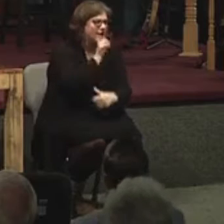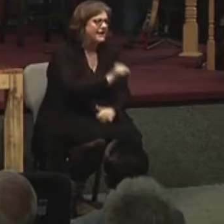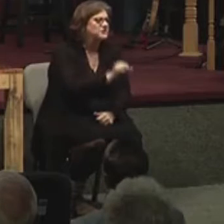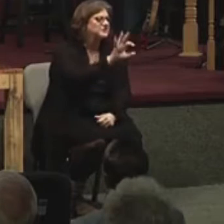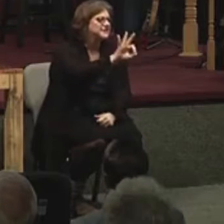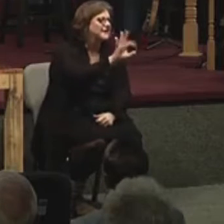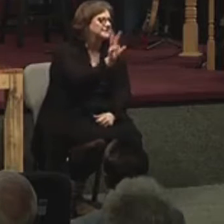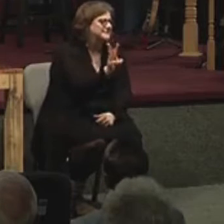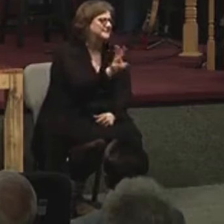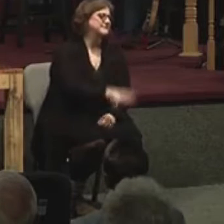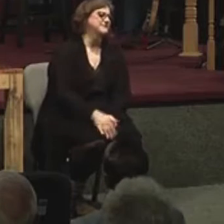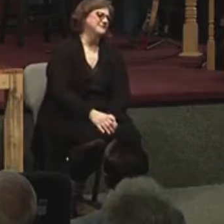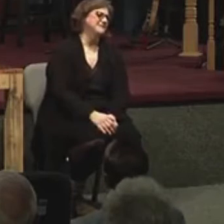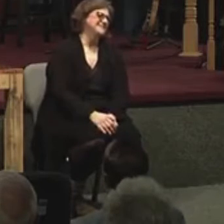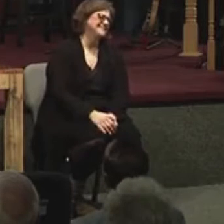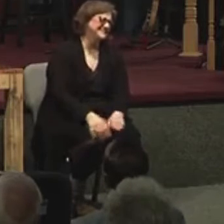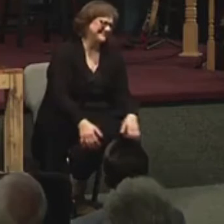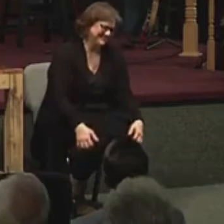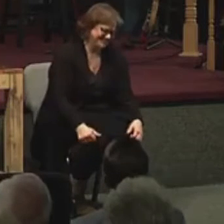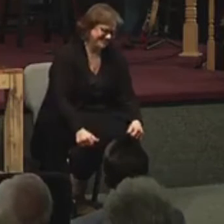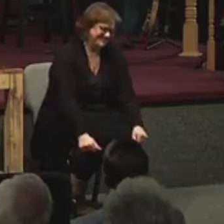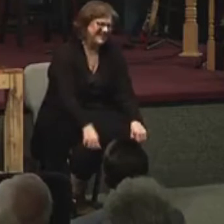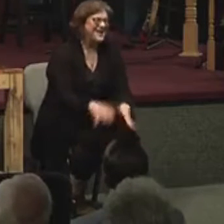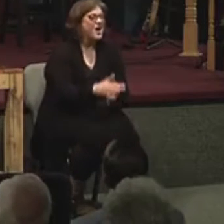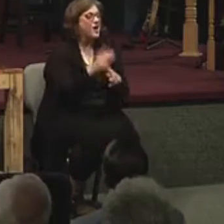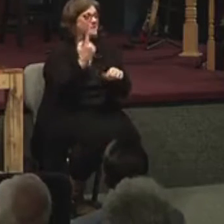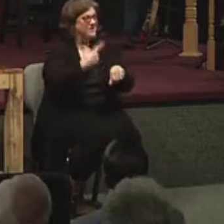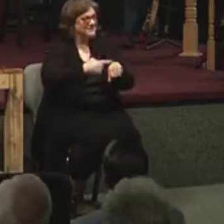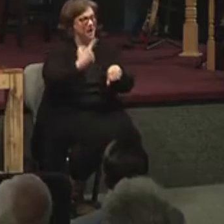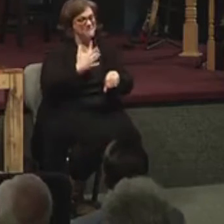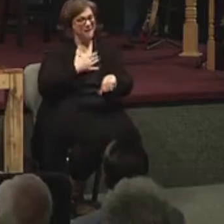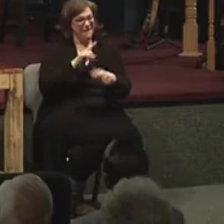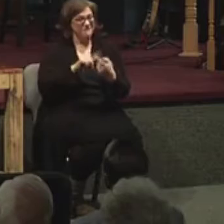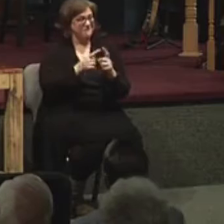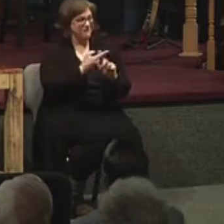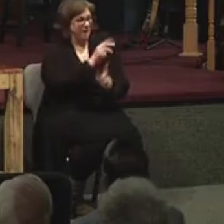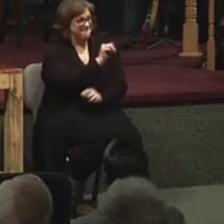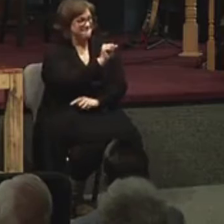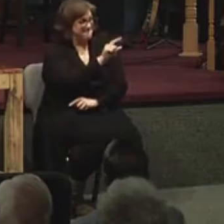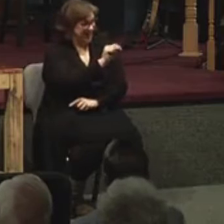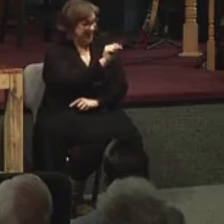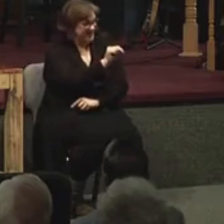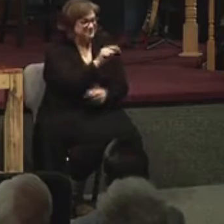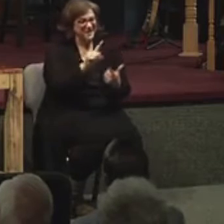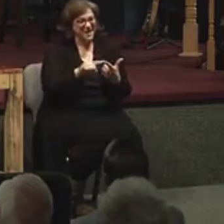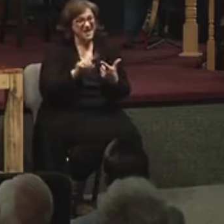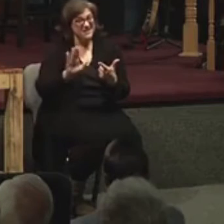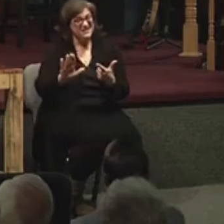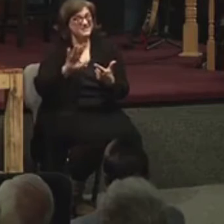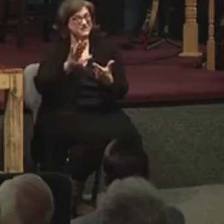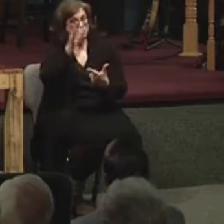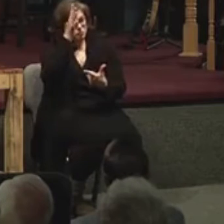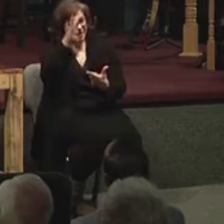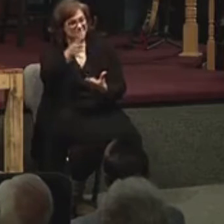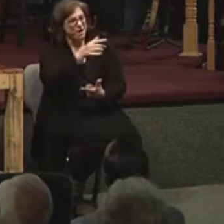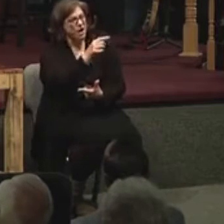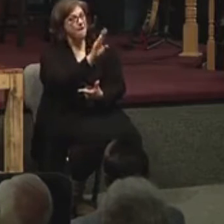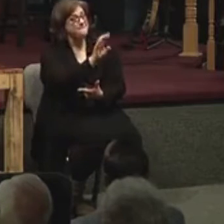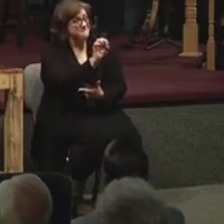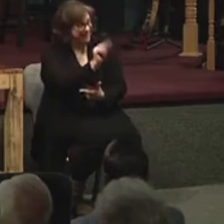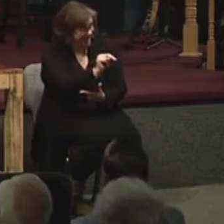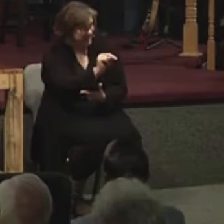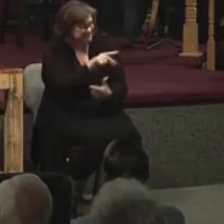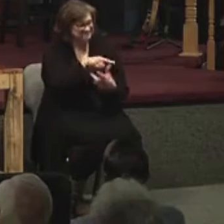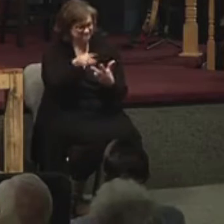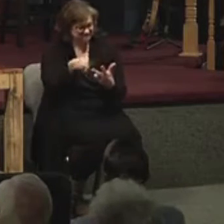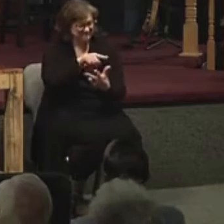remember one day when I was sitting with my friend Matt and his grandpa, Ben, Ben told us a story